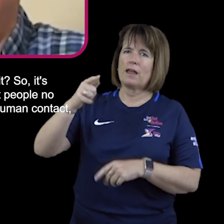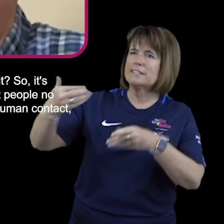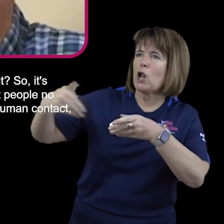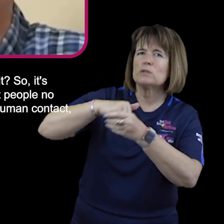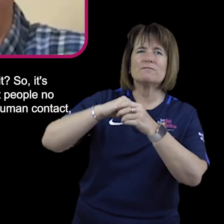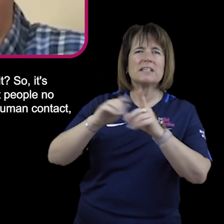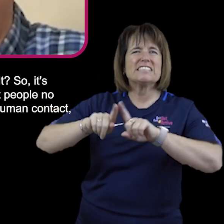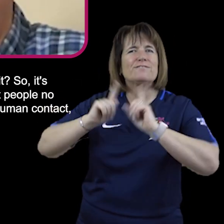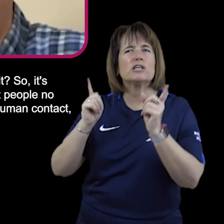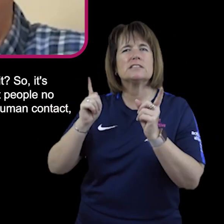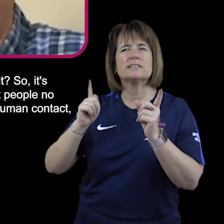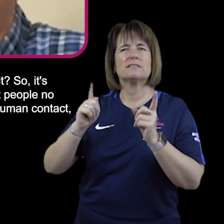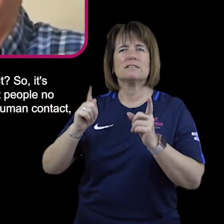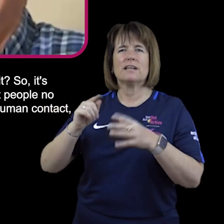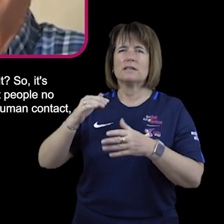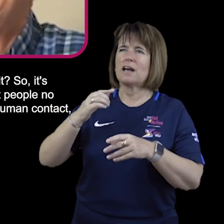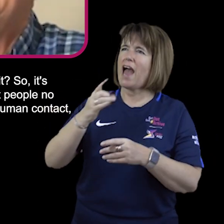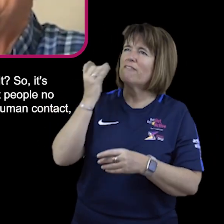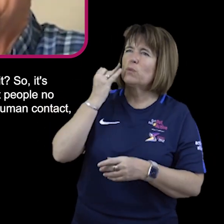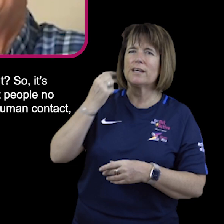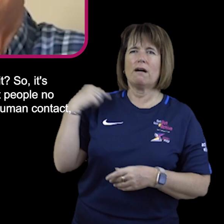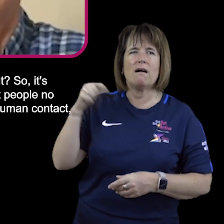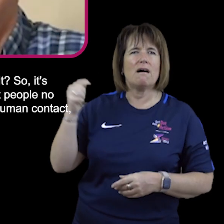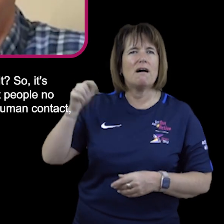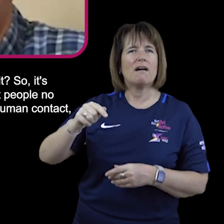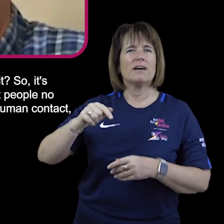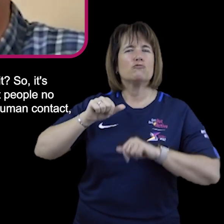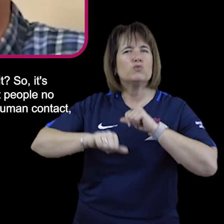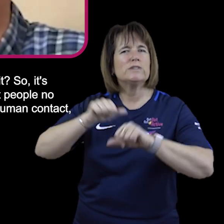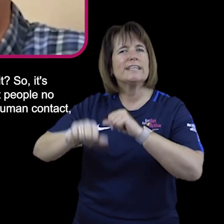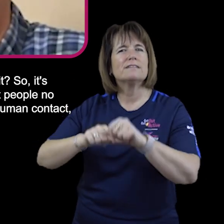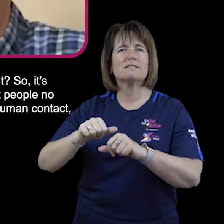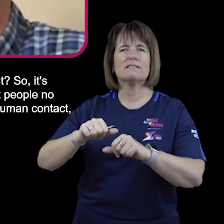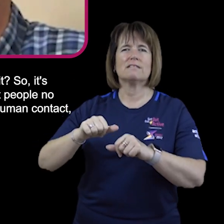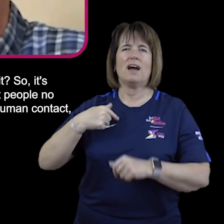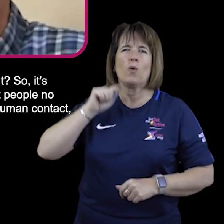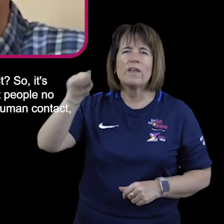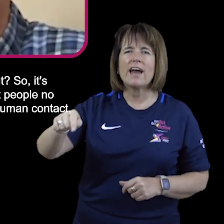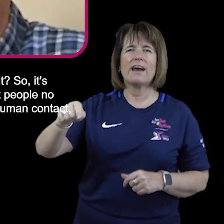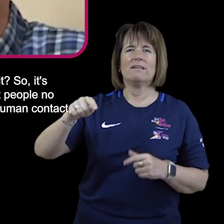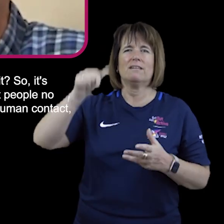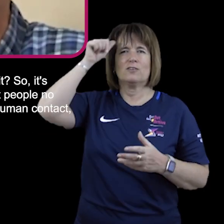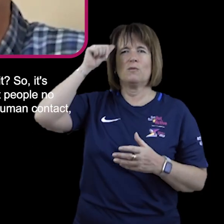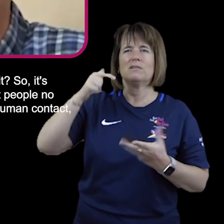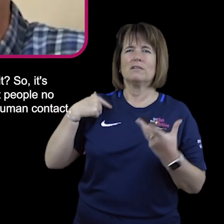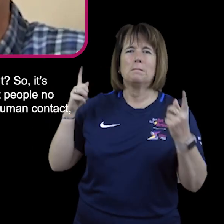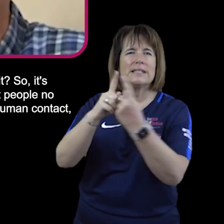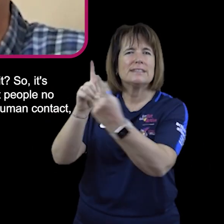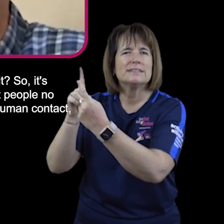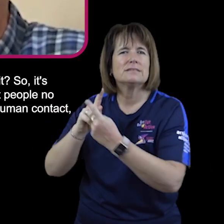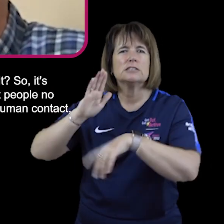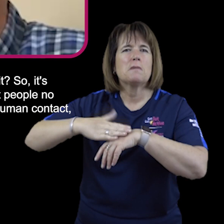day. You know you're going to meet people, no matter how low you are or whatever. You're going to meet somebody. You can have some human